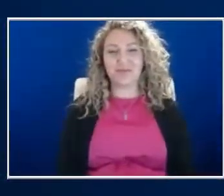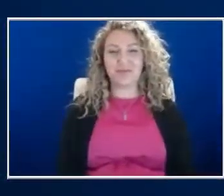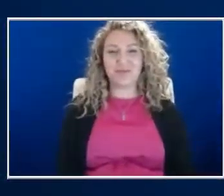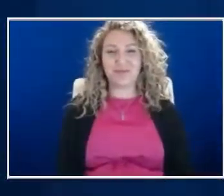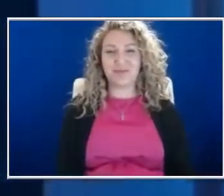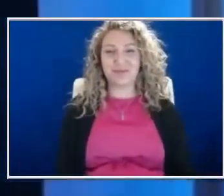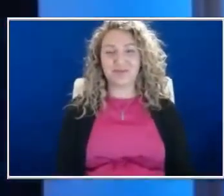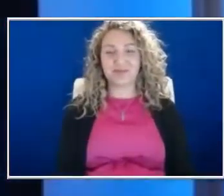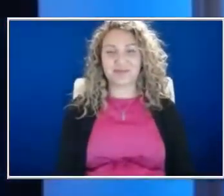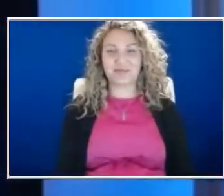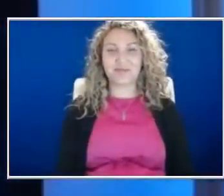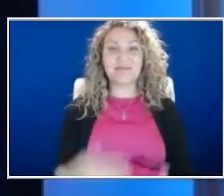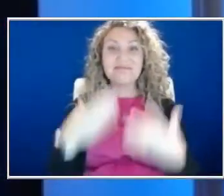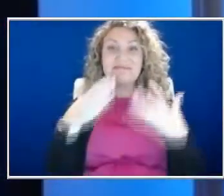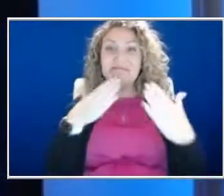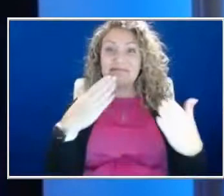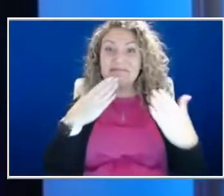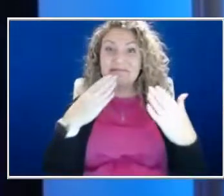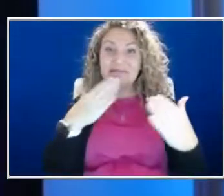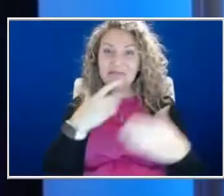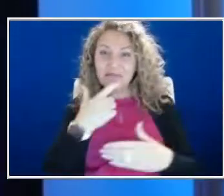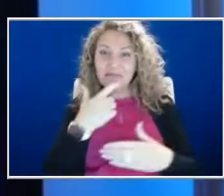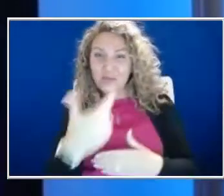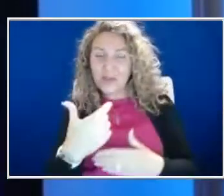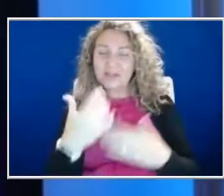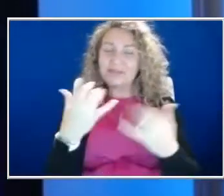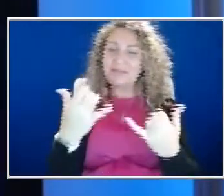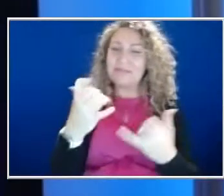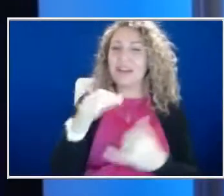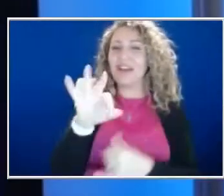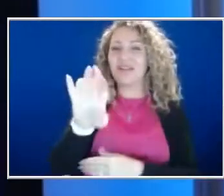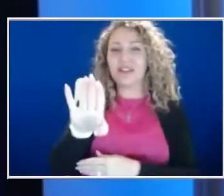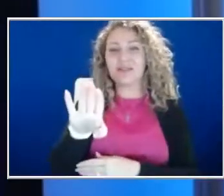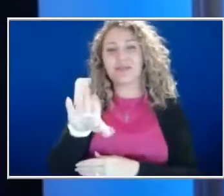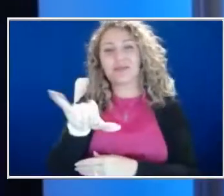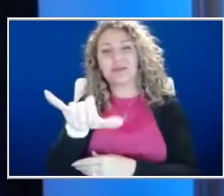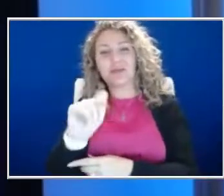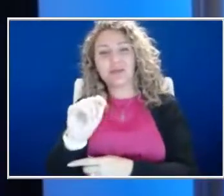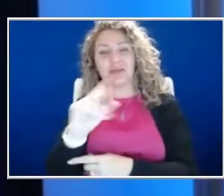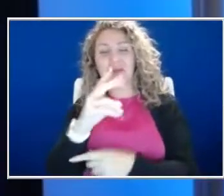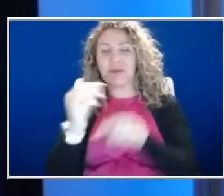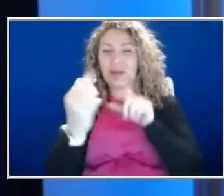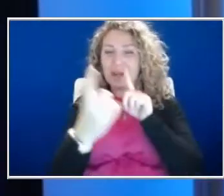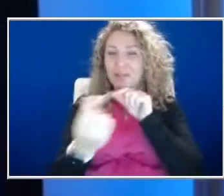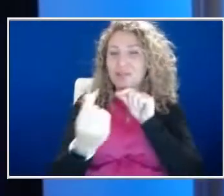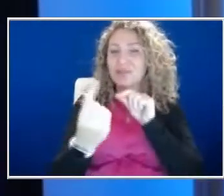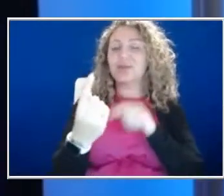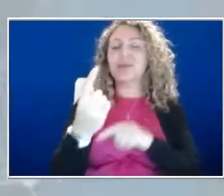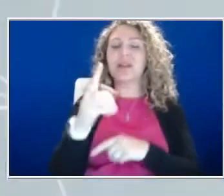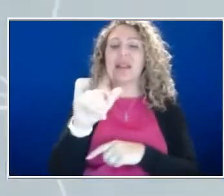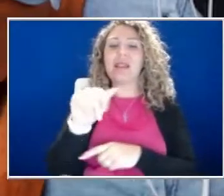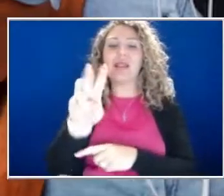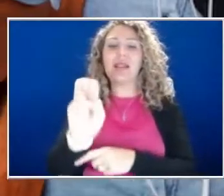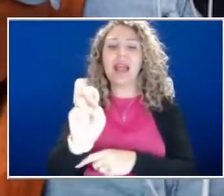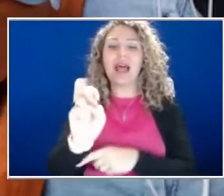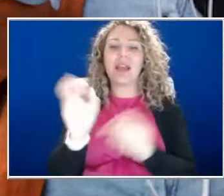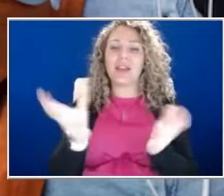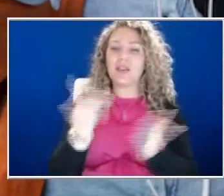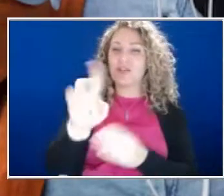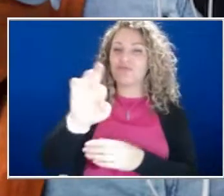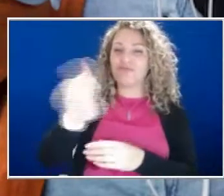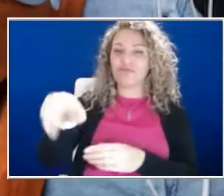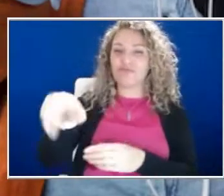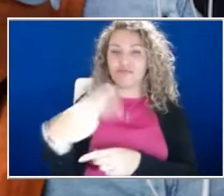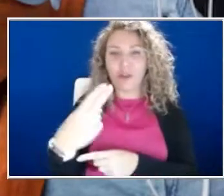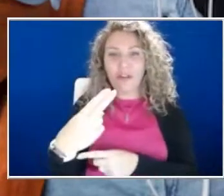Thank you for joining us here on Facebook, YouTube, and on Twitter. We are live inside the Dolph C. Simons Jr. Family Broadcast Studio. Get your breast cancer and